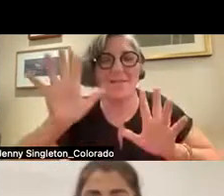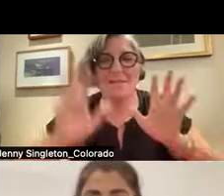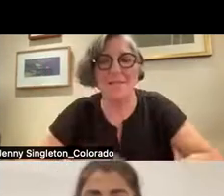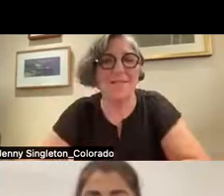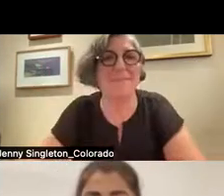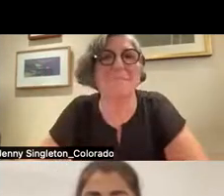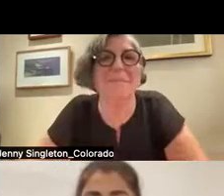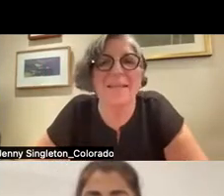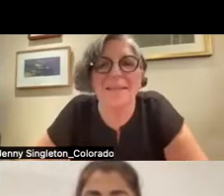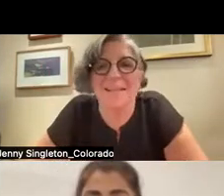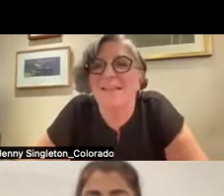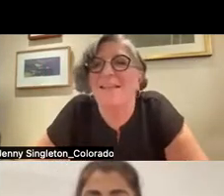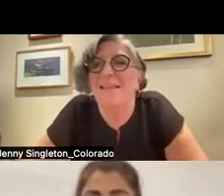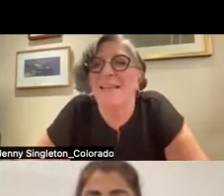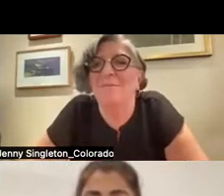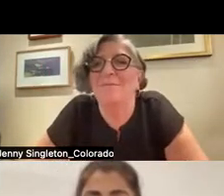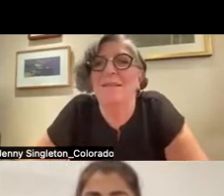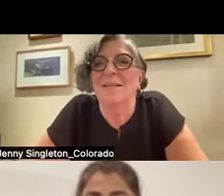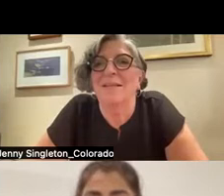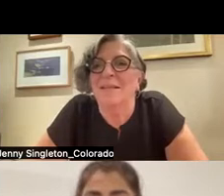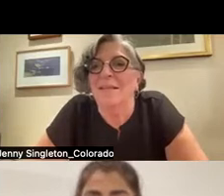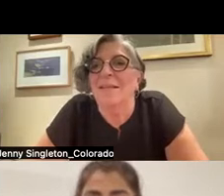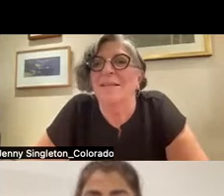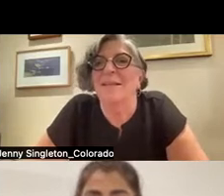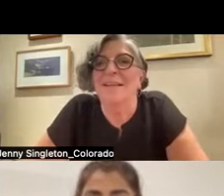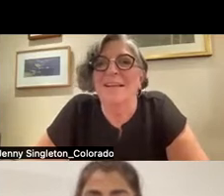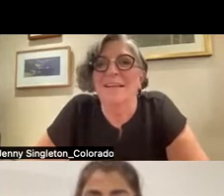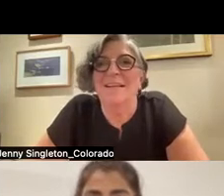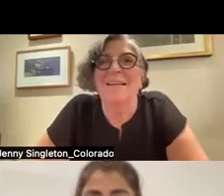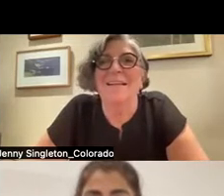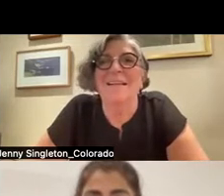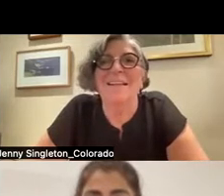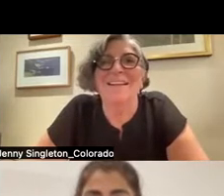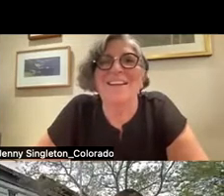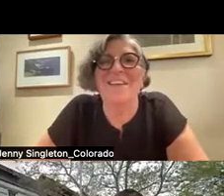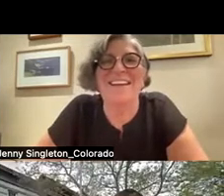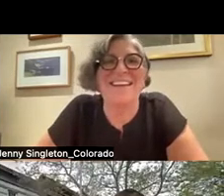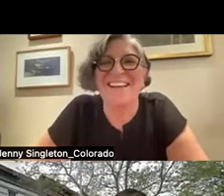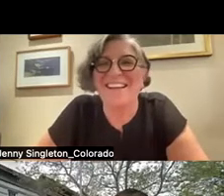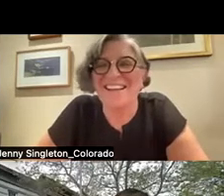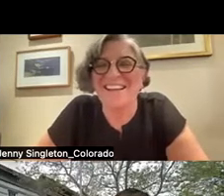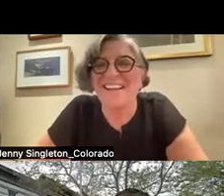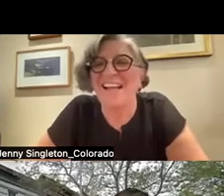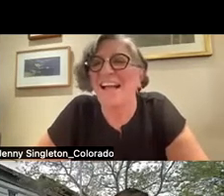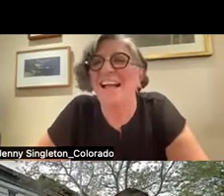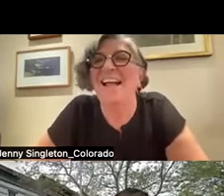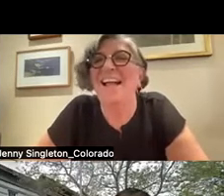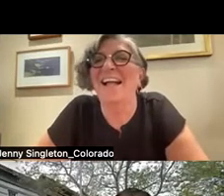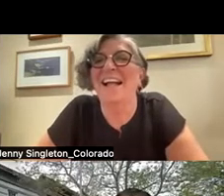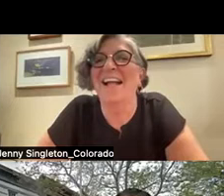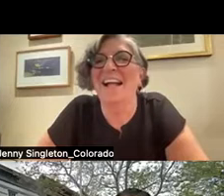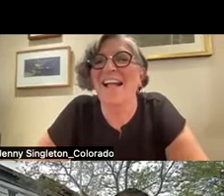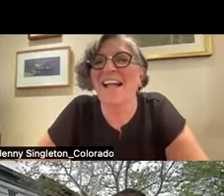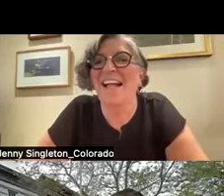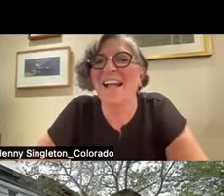I can't do that at the same time. Absolutely. Absolutely. Thank you so much, Jenny. That was fascinating. Okay. There are so many questions. I can